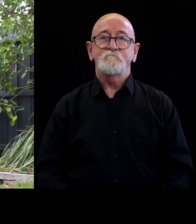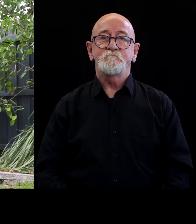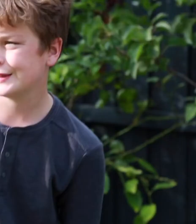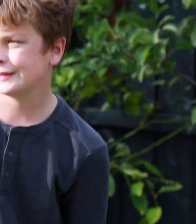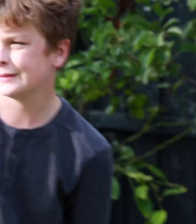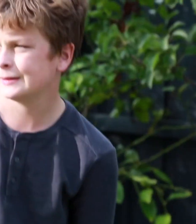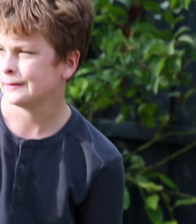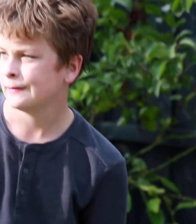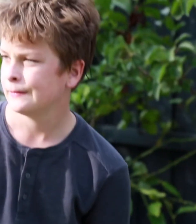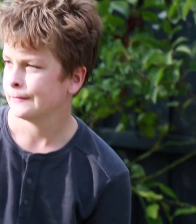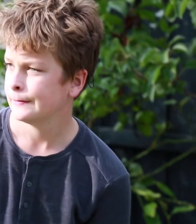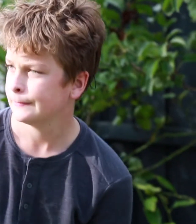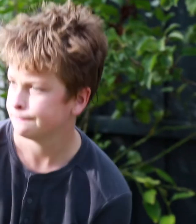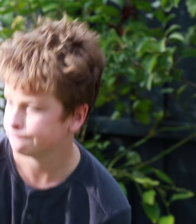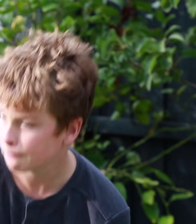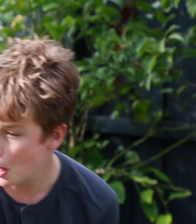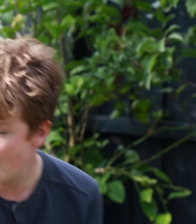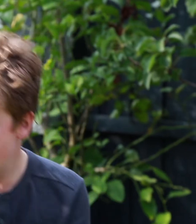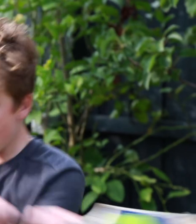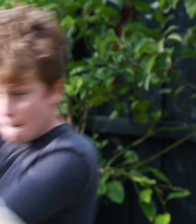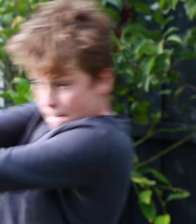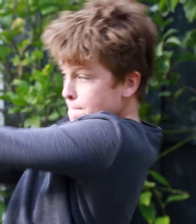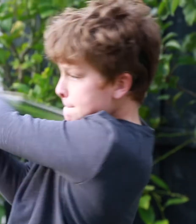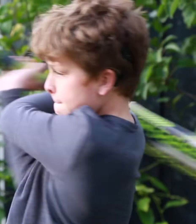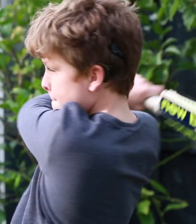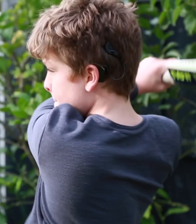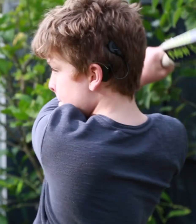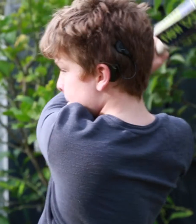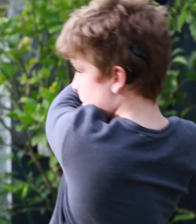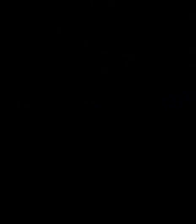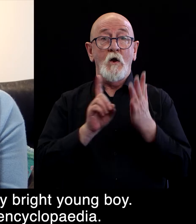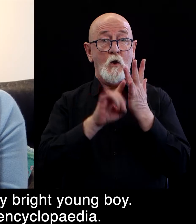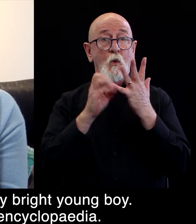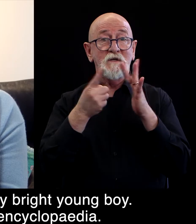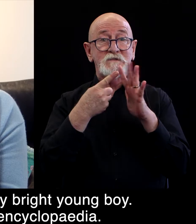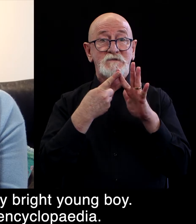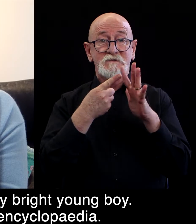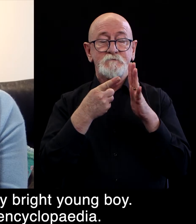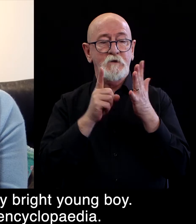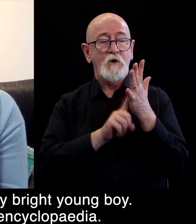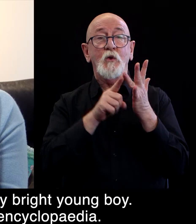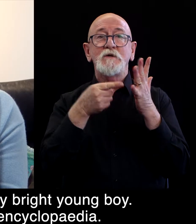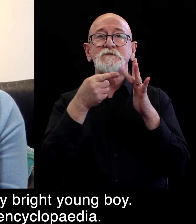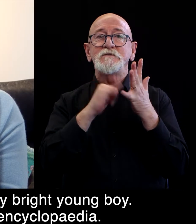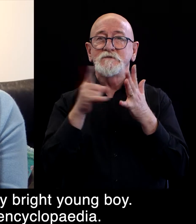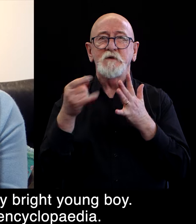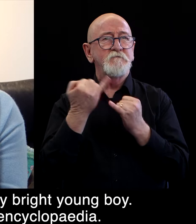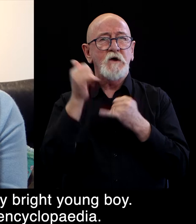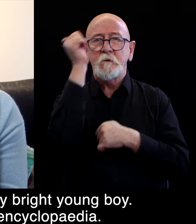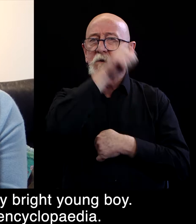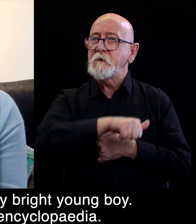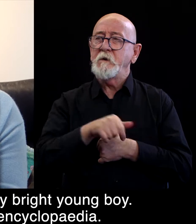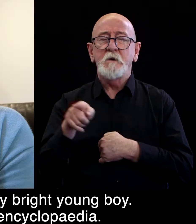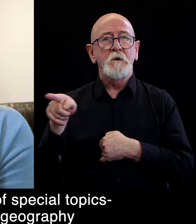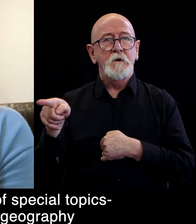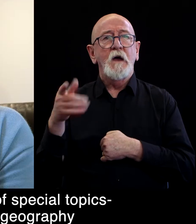Lewis's mother appears on screen, sitting in an armchair with a bookshelf behind her. Lewis is a very bright young boy. He